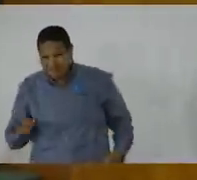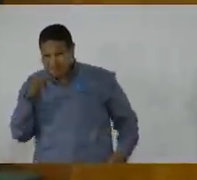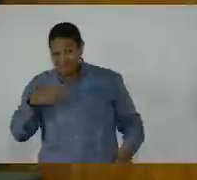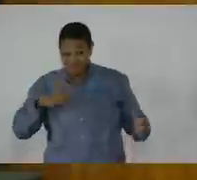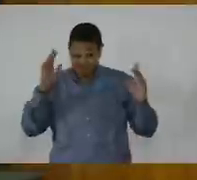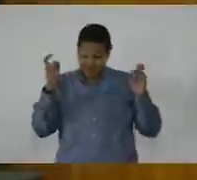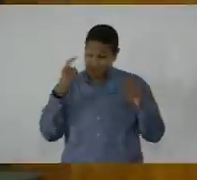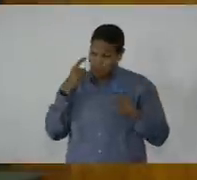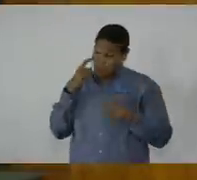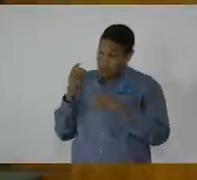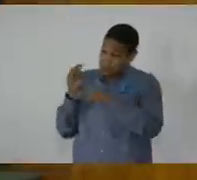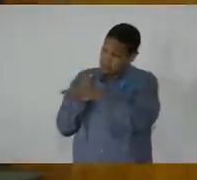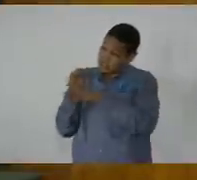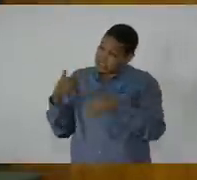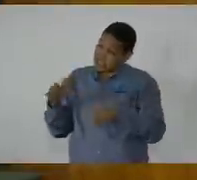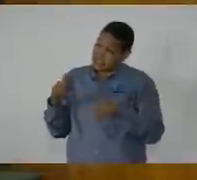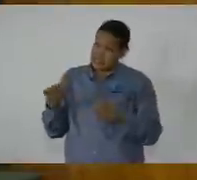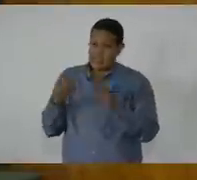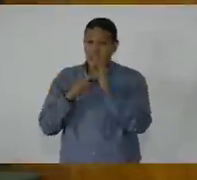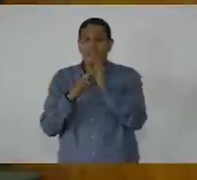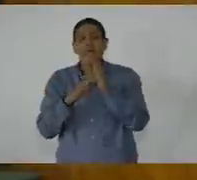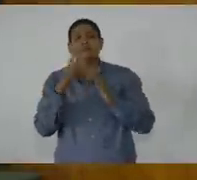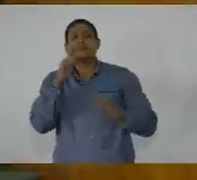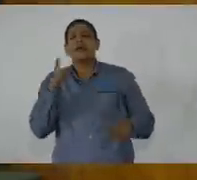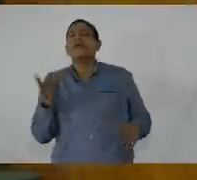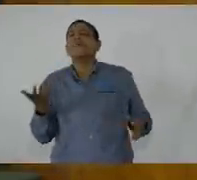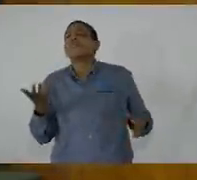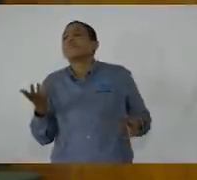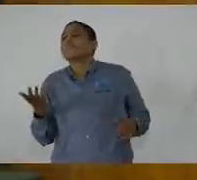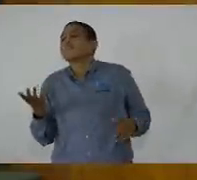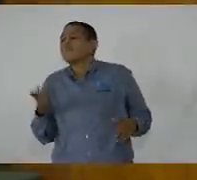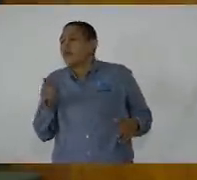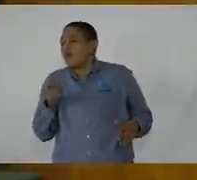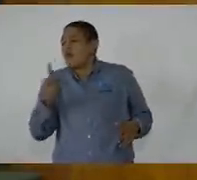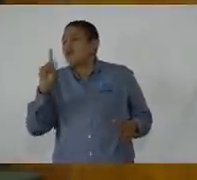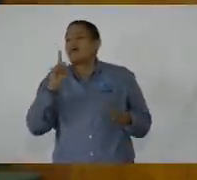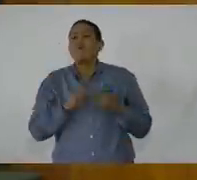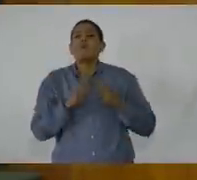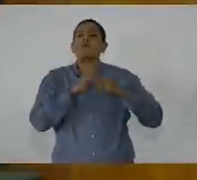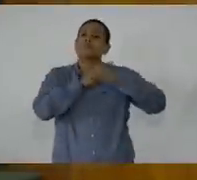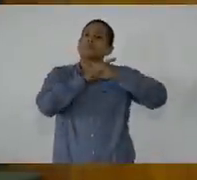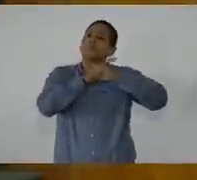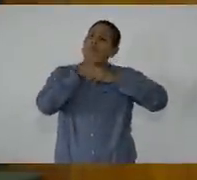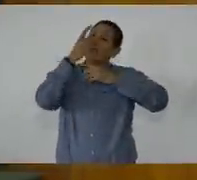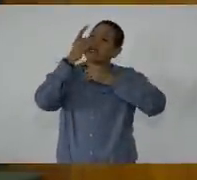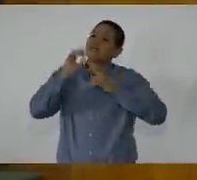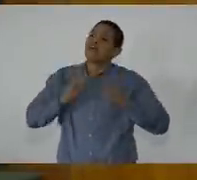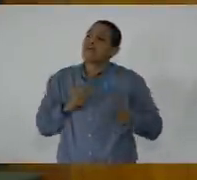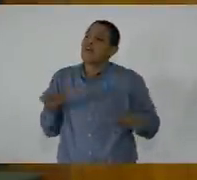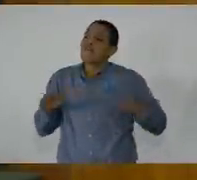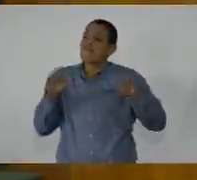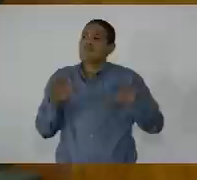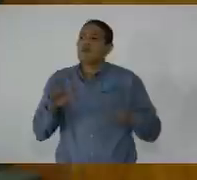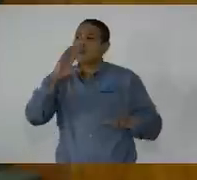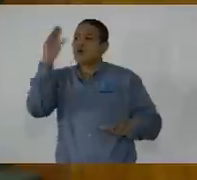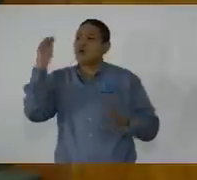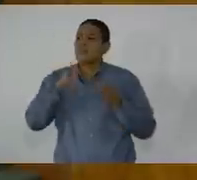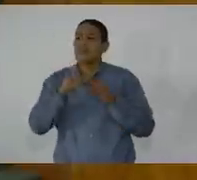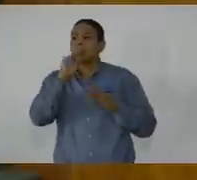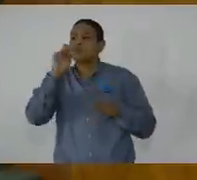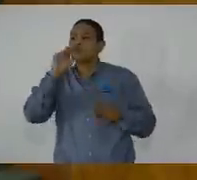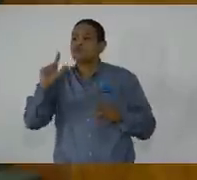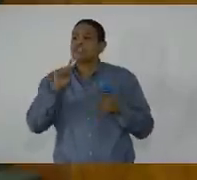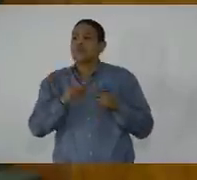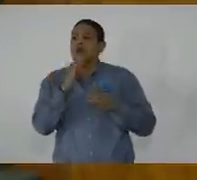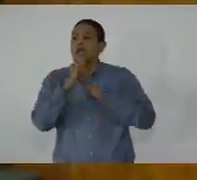Ministry continues to represent the offensive and defensive interests of our manufacturers in regional and